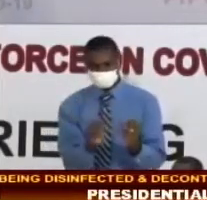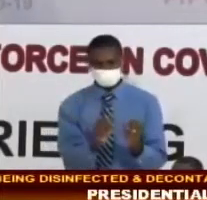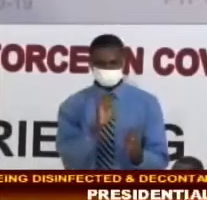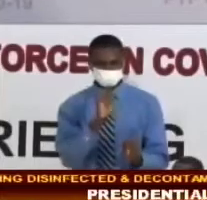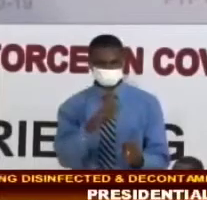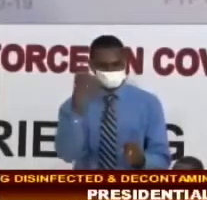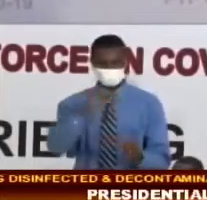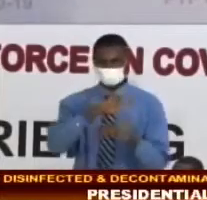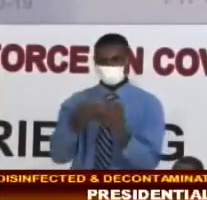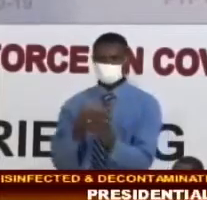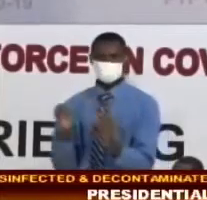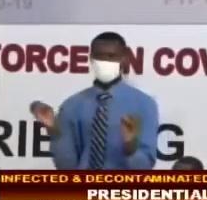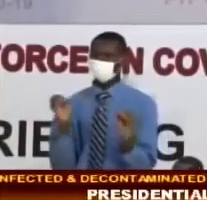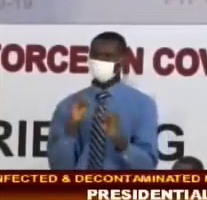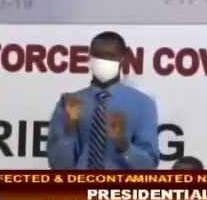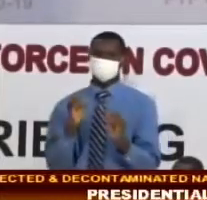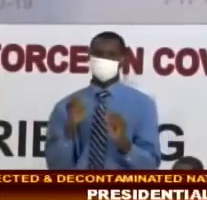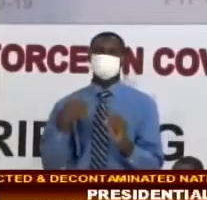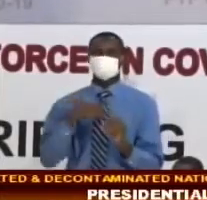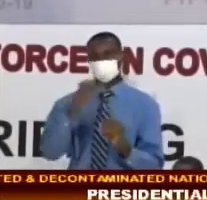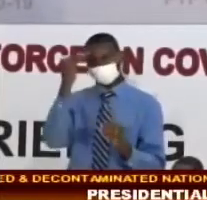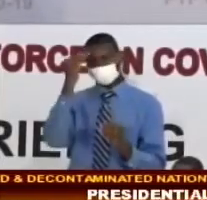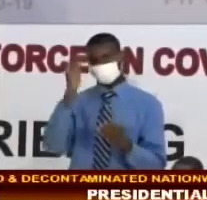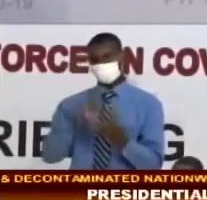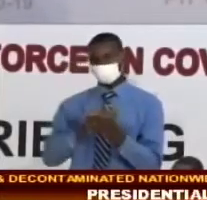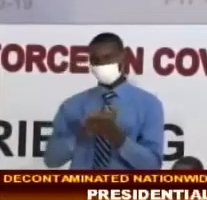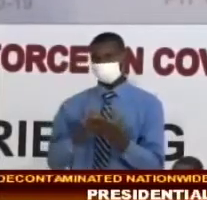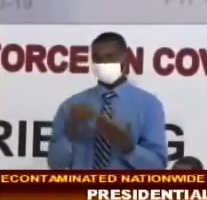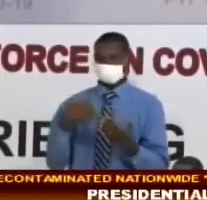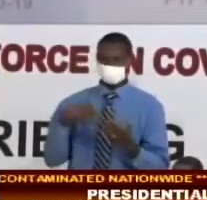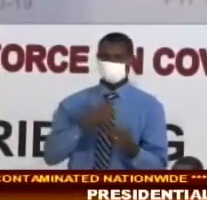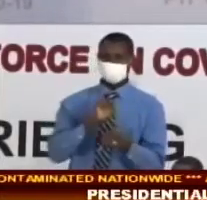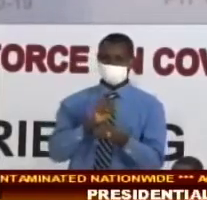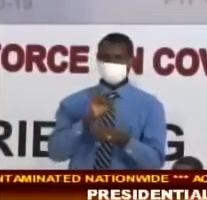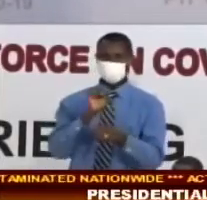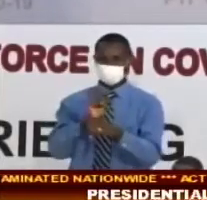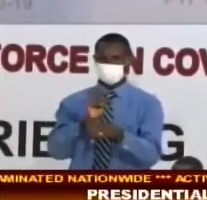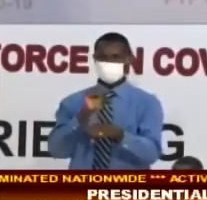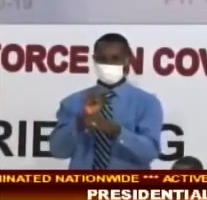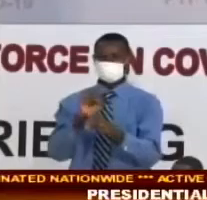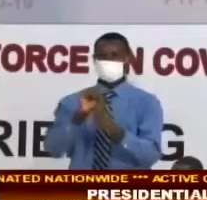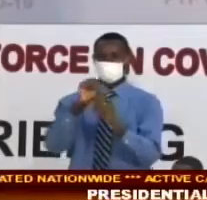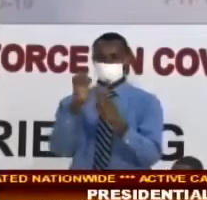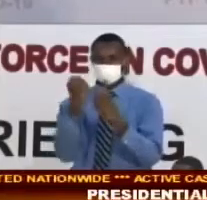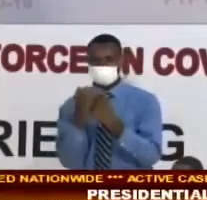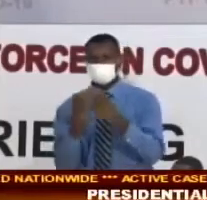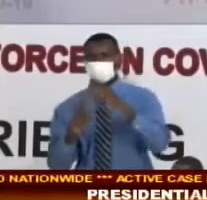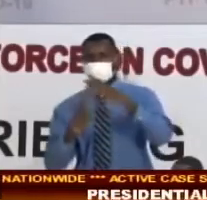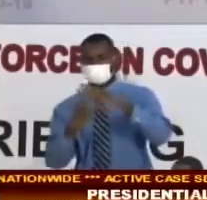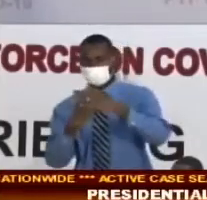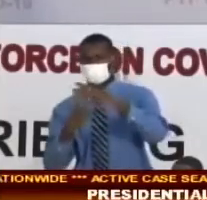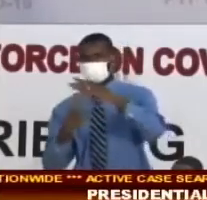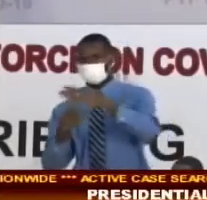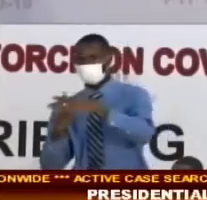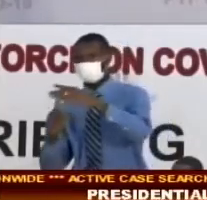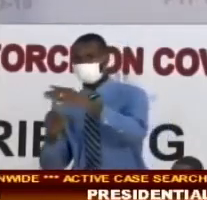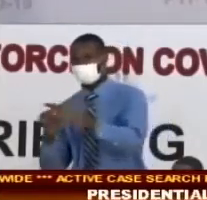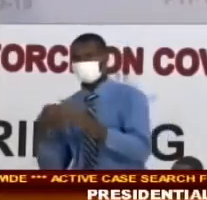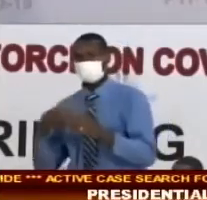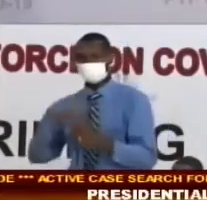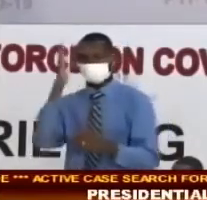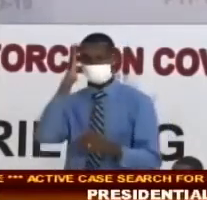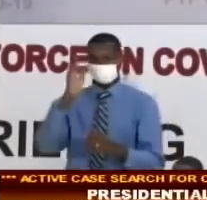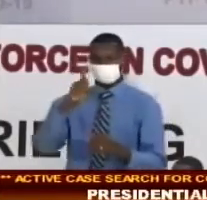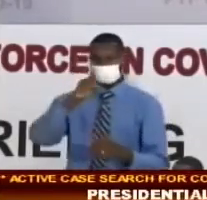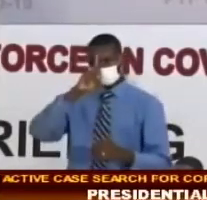We know that along the line, as the situation demands, we will need to be innovative in